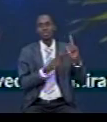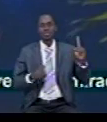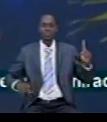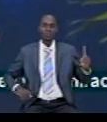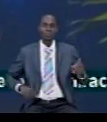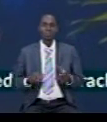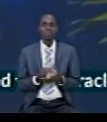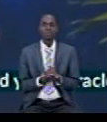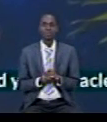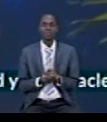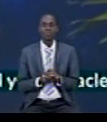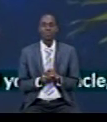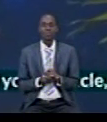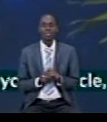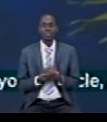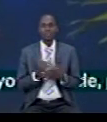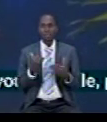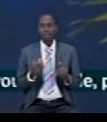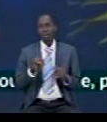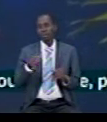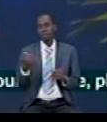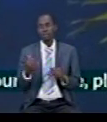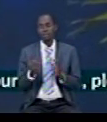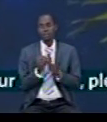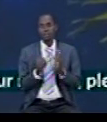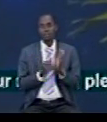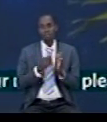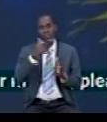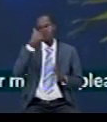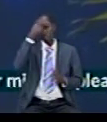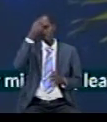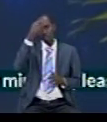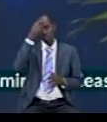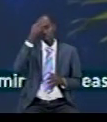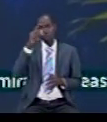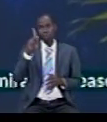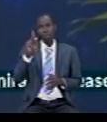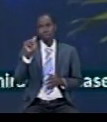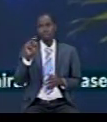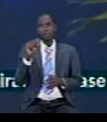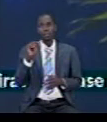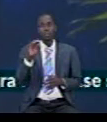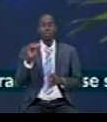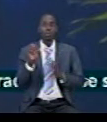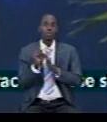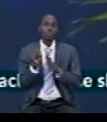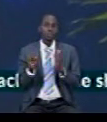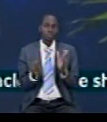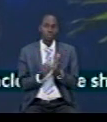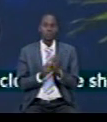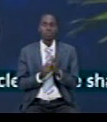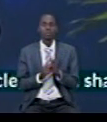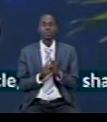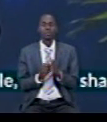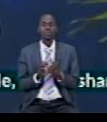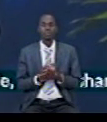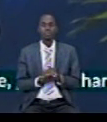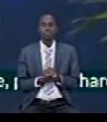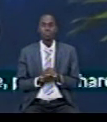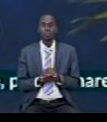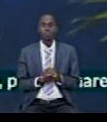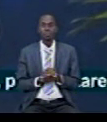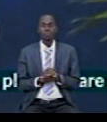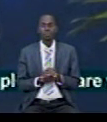Next, we'll take you to Kano State, Northern Nigeria, for another testimony. Kano Live.